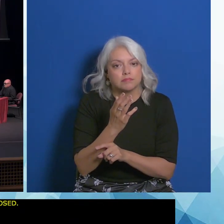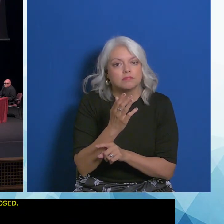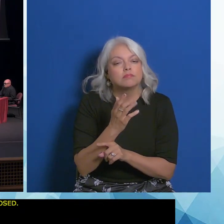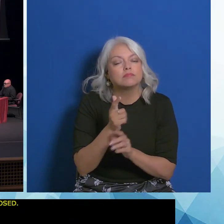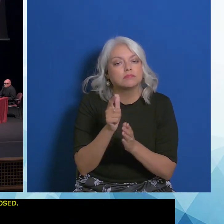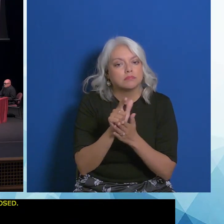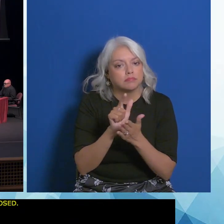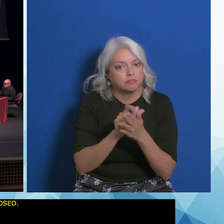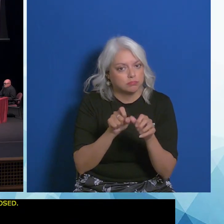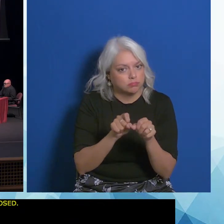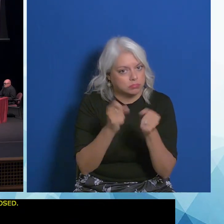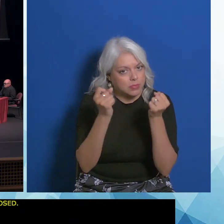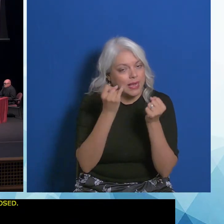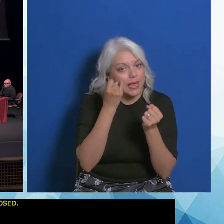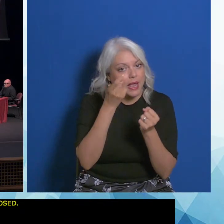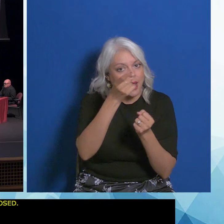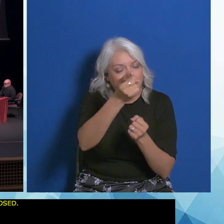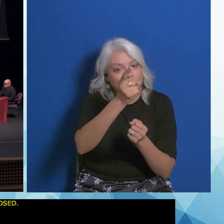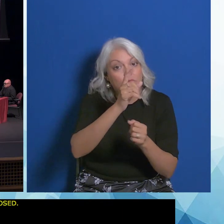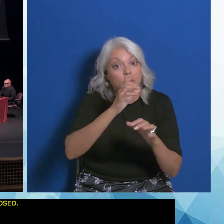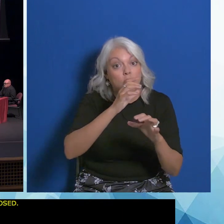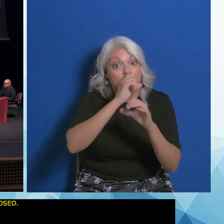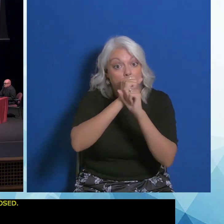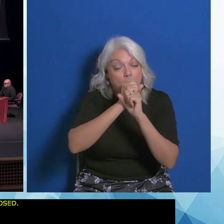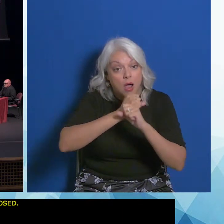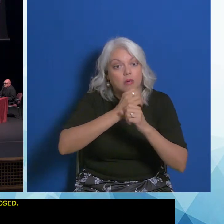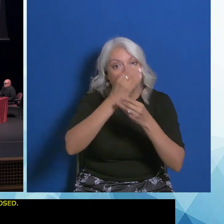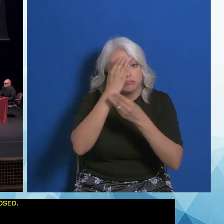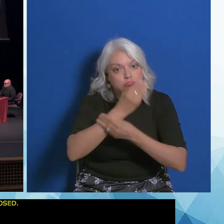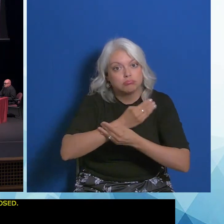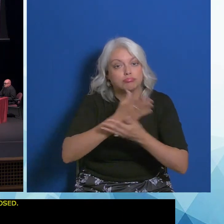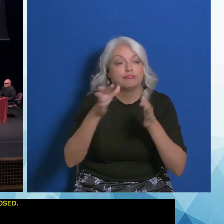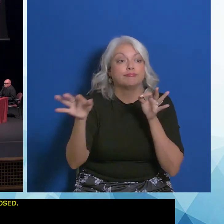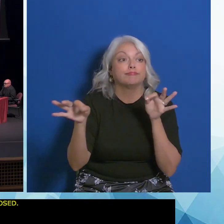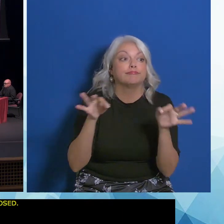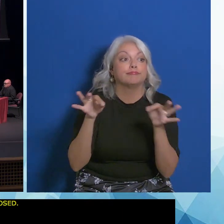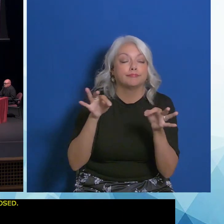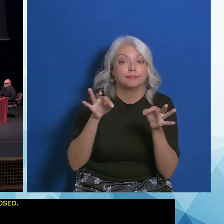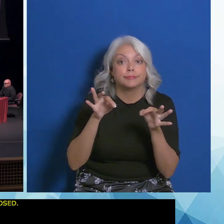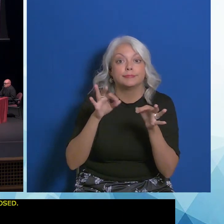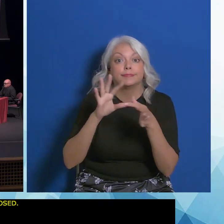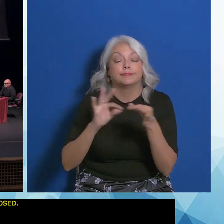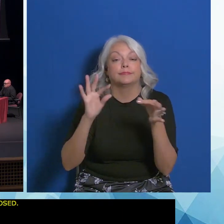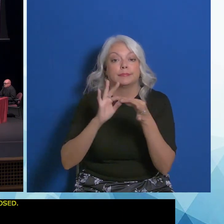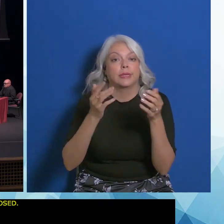disclose or otherwise divulge a person